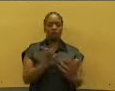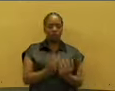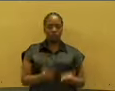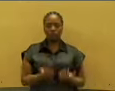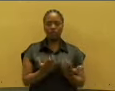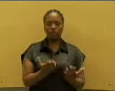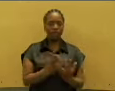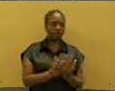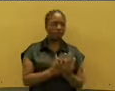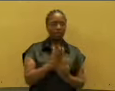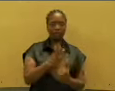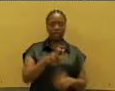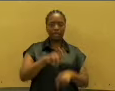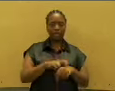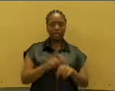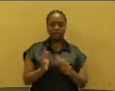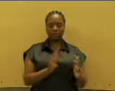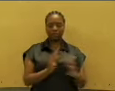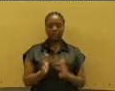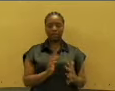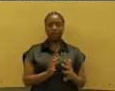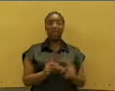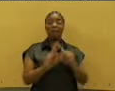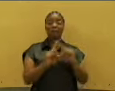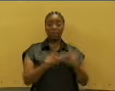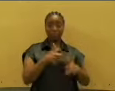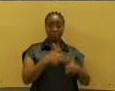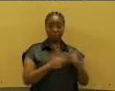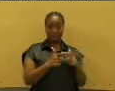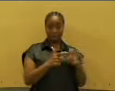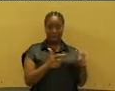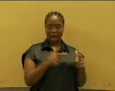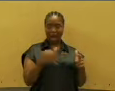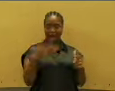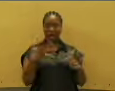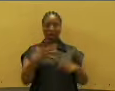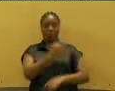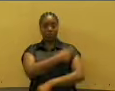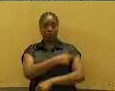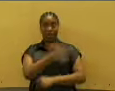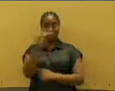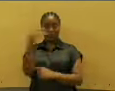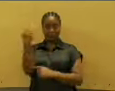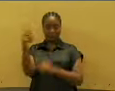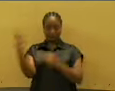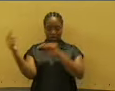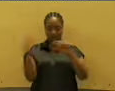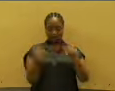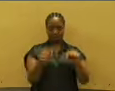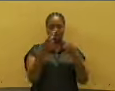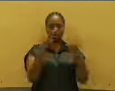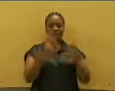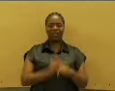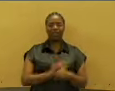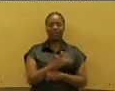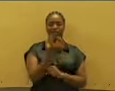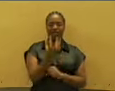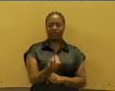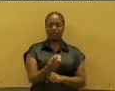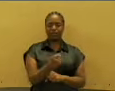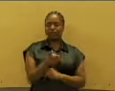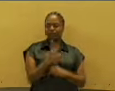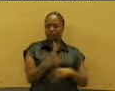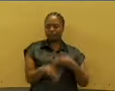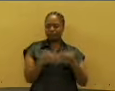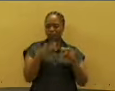having considerable influence in how healthcare is provided to transgender diverse persons. If I can just comment there as well, some